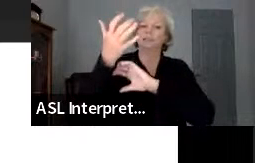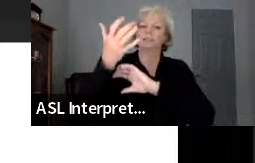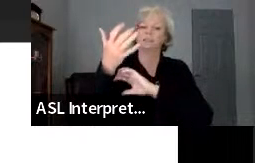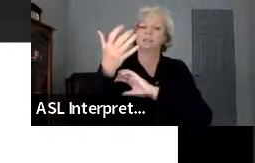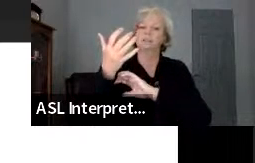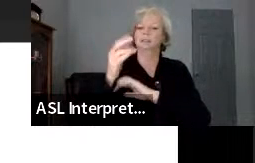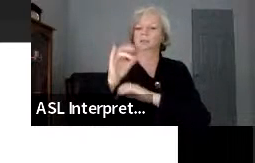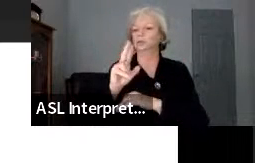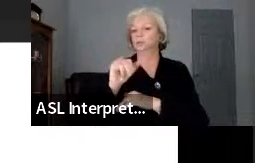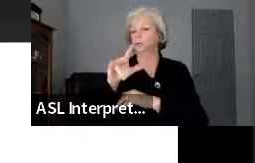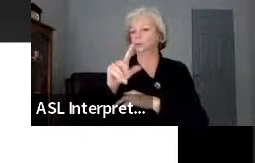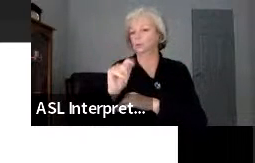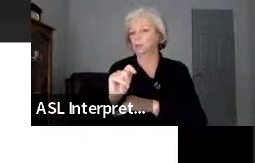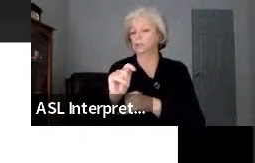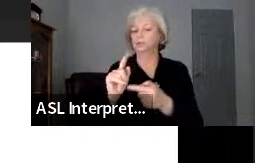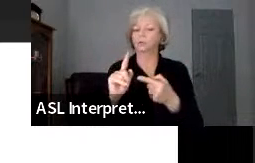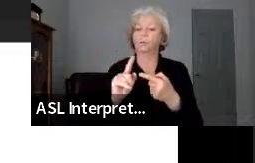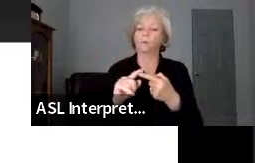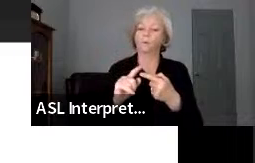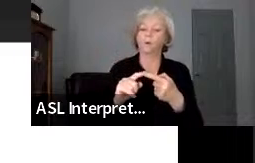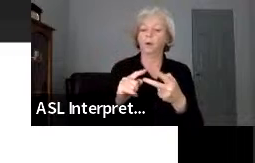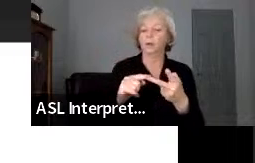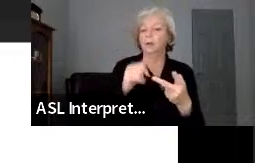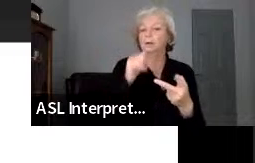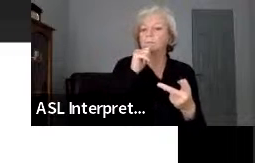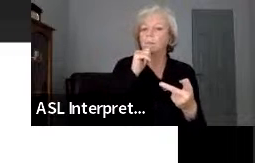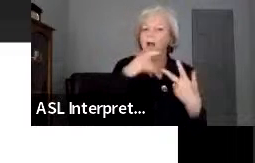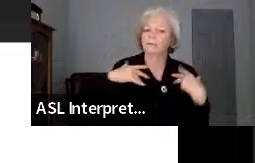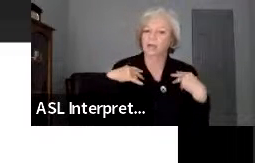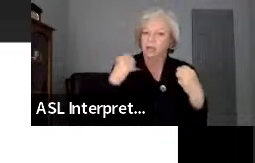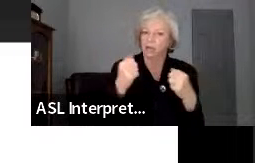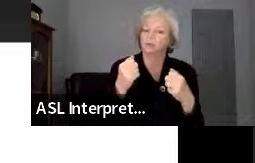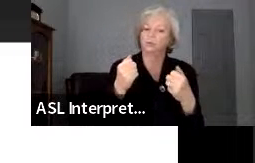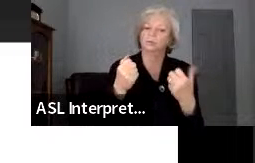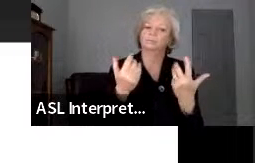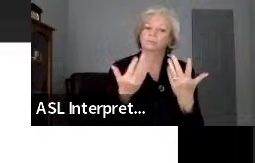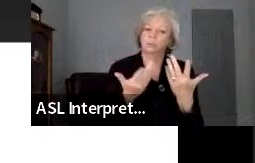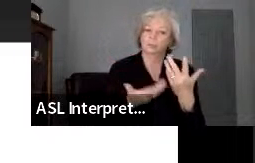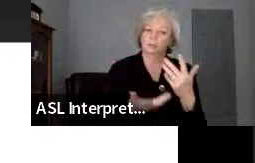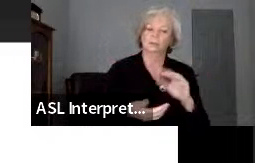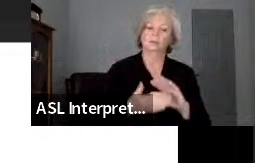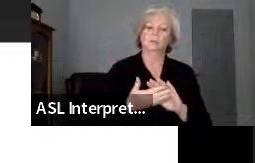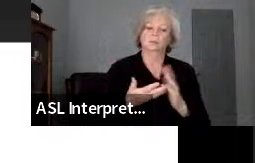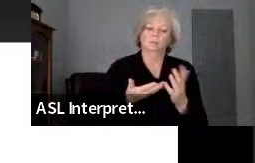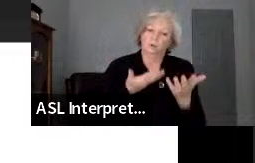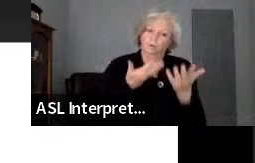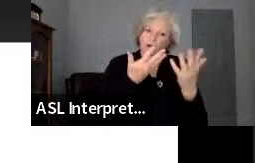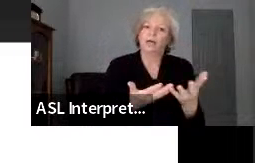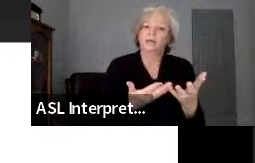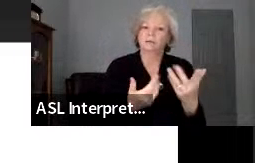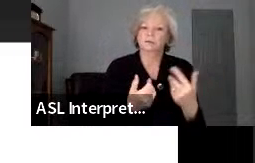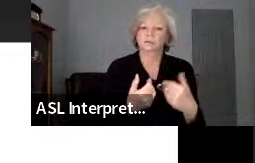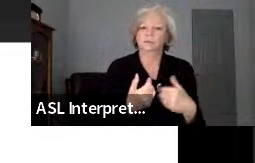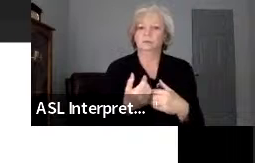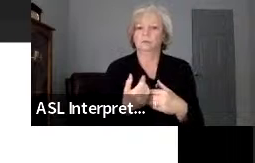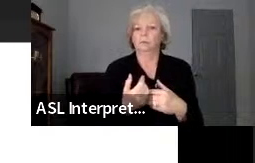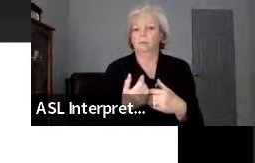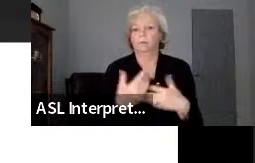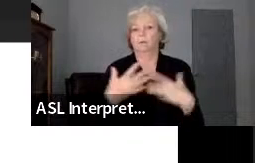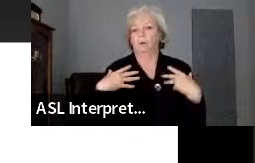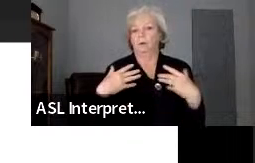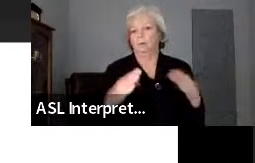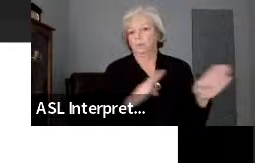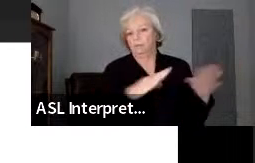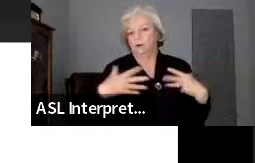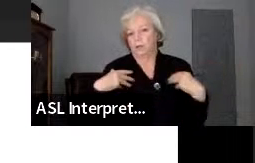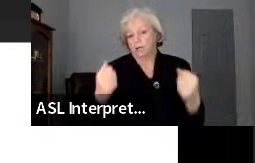units or private behavioral health providers, clinics, things like that, depending on the situation. So there are a lot more options.